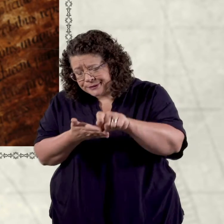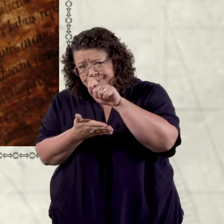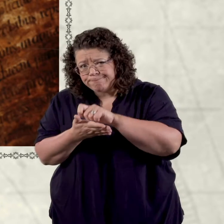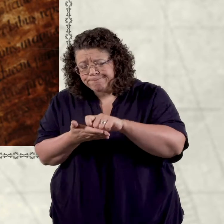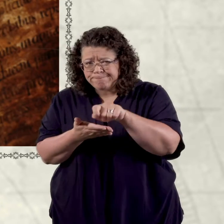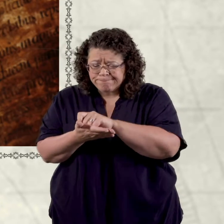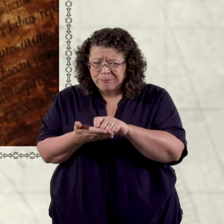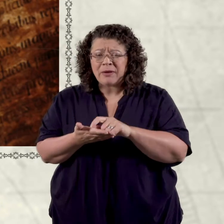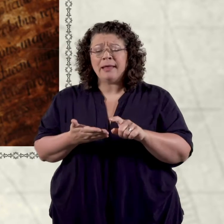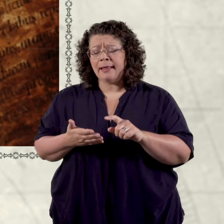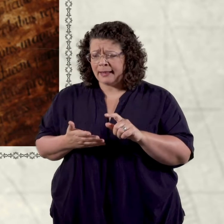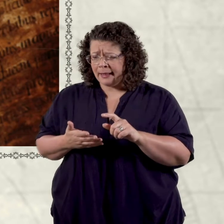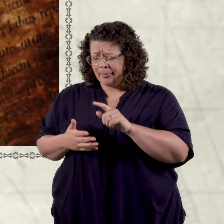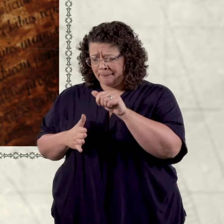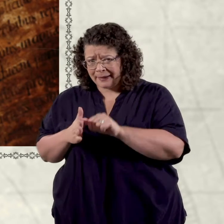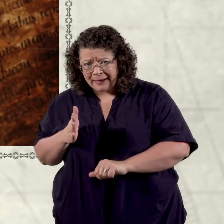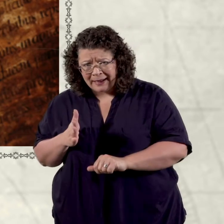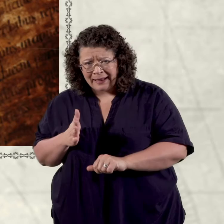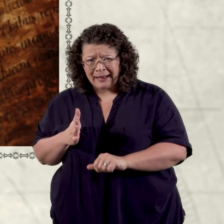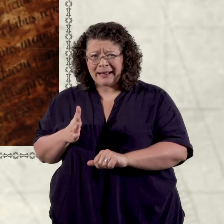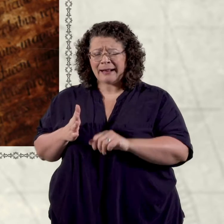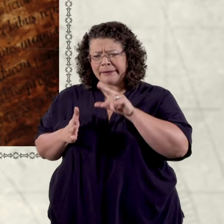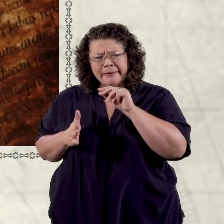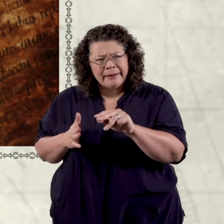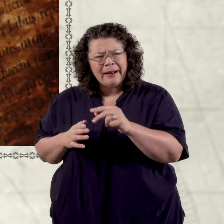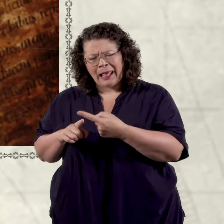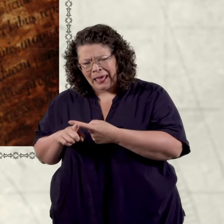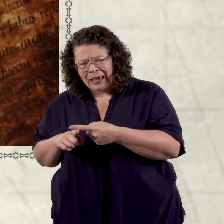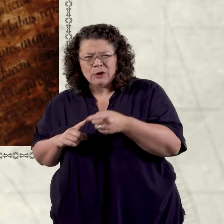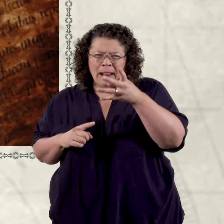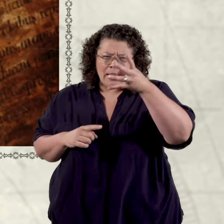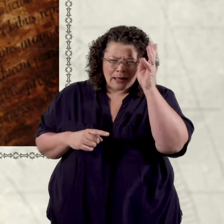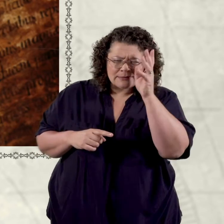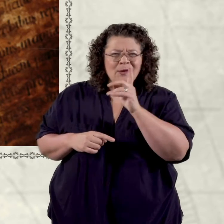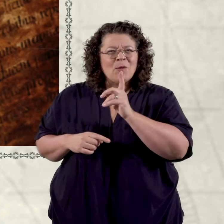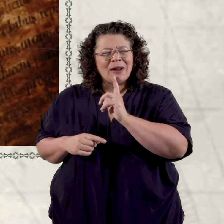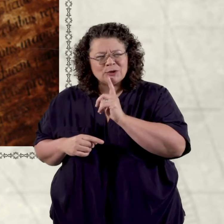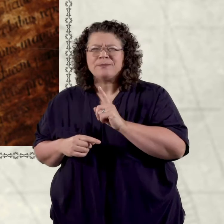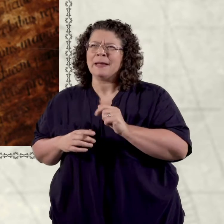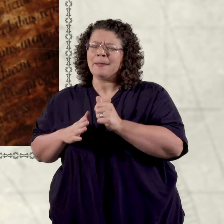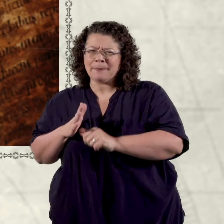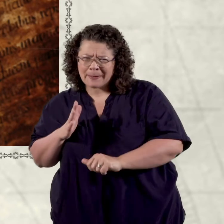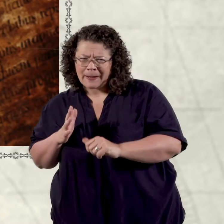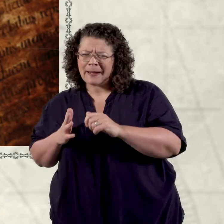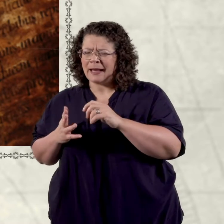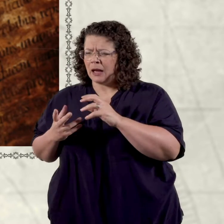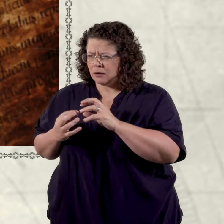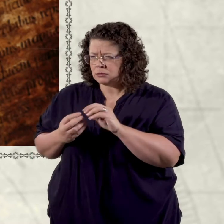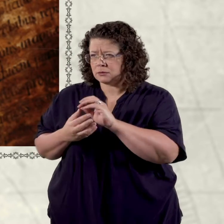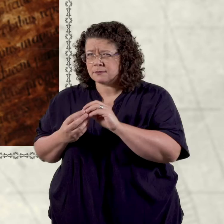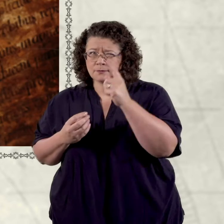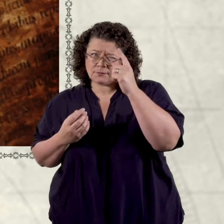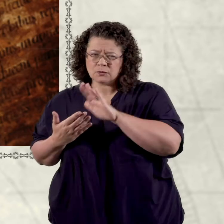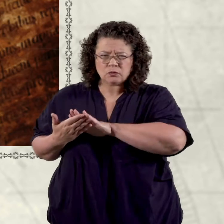beginning, in initia yn y dechreuad, dixit autem Deus et